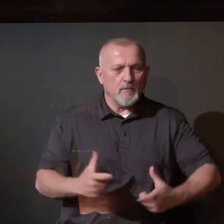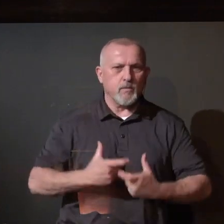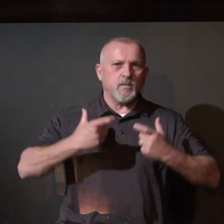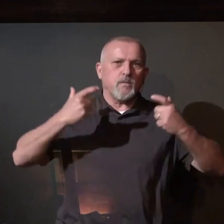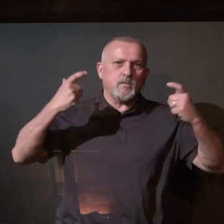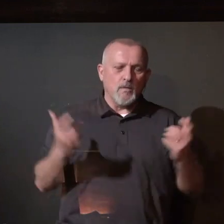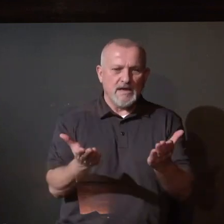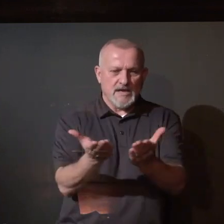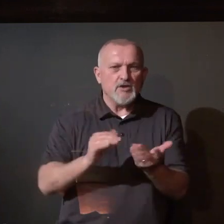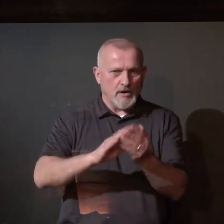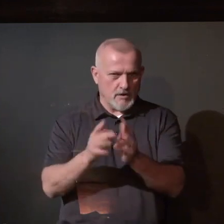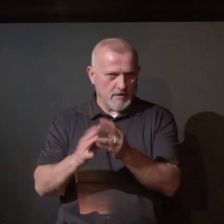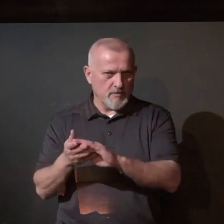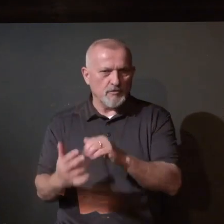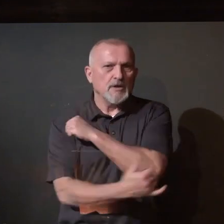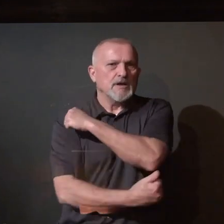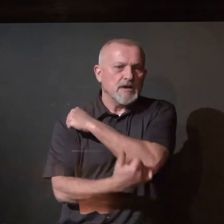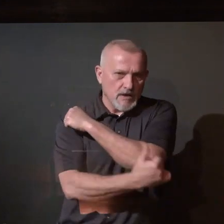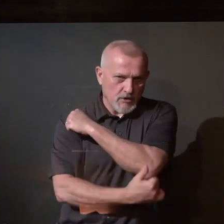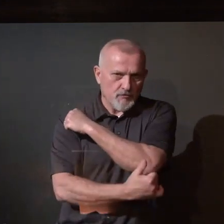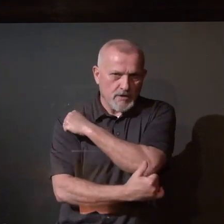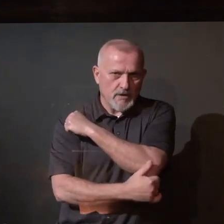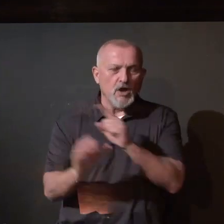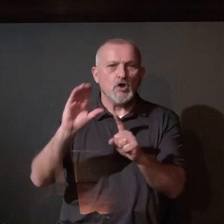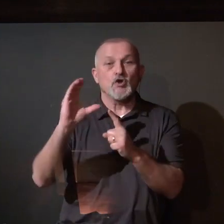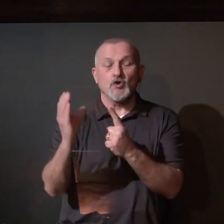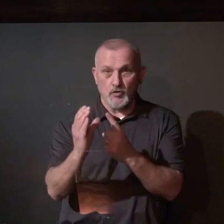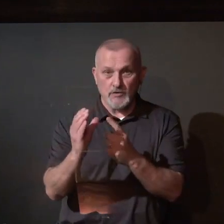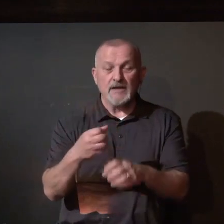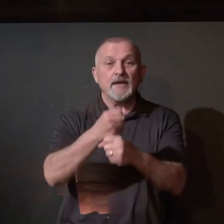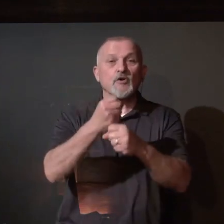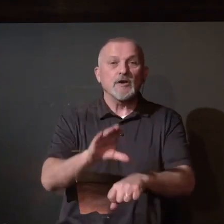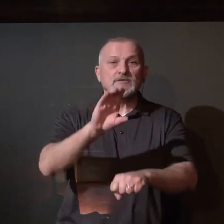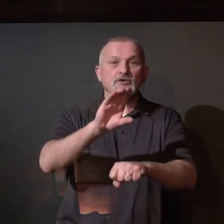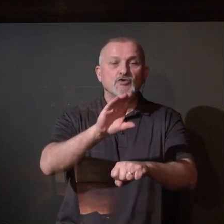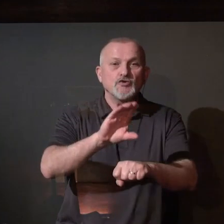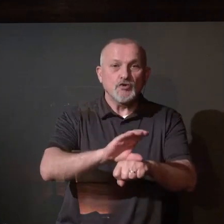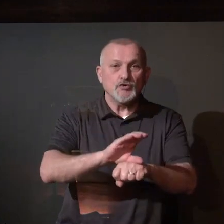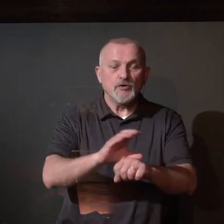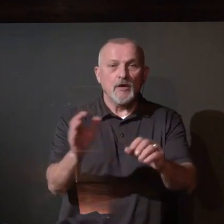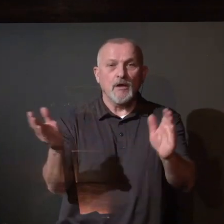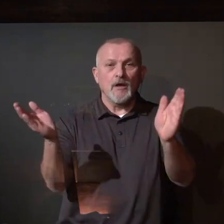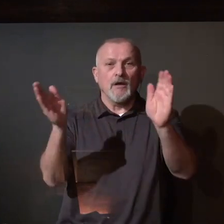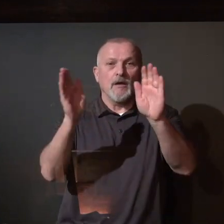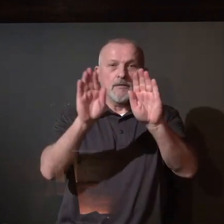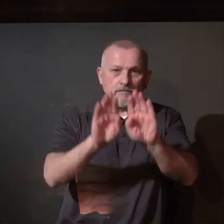even in our country, that the pressure would cause church doors to close. But here we